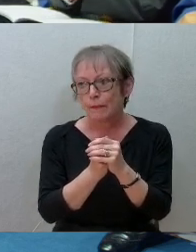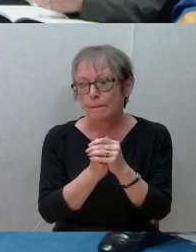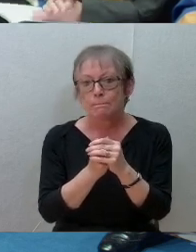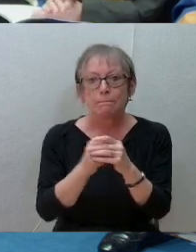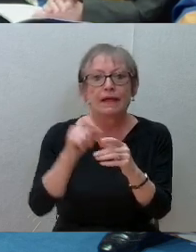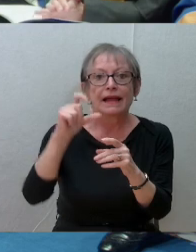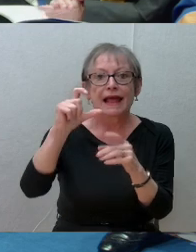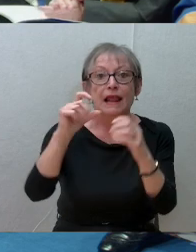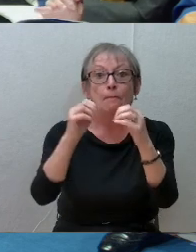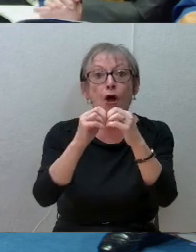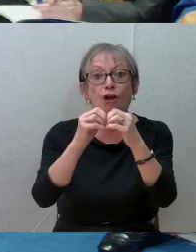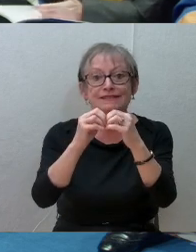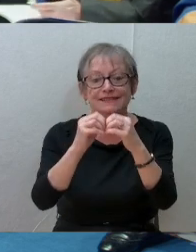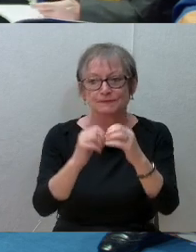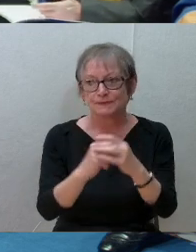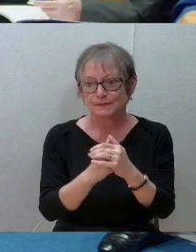Caitlin Barnes.